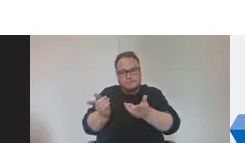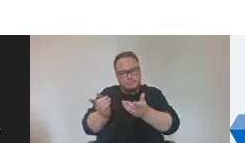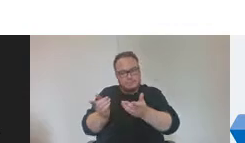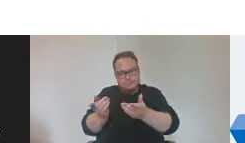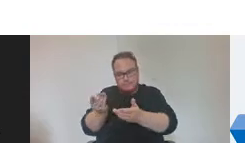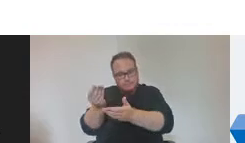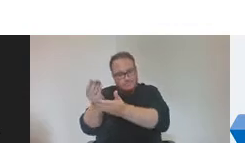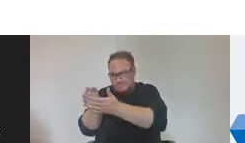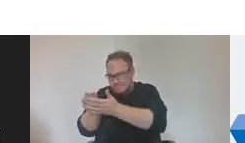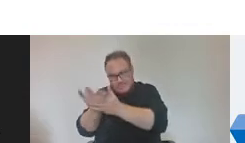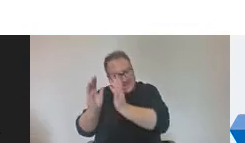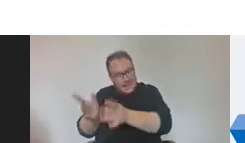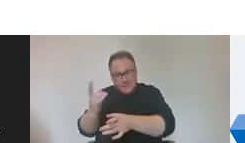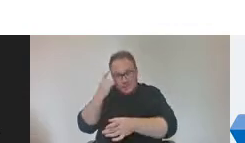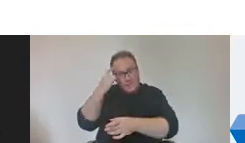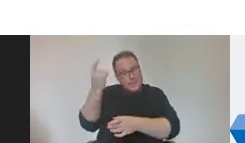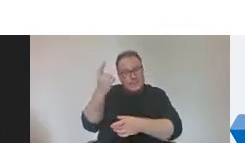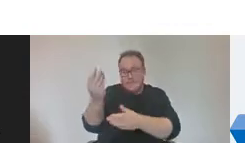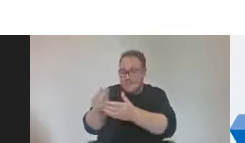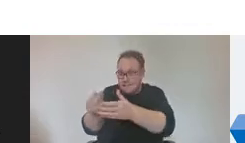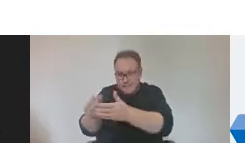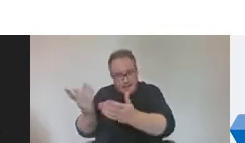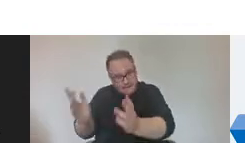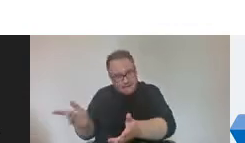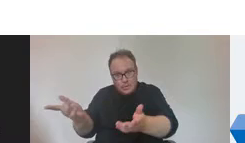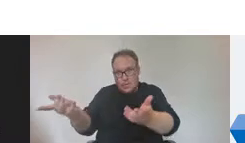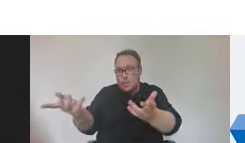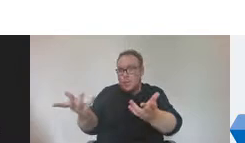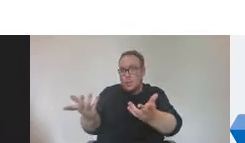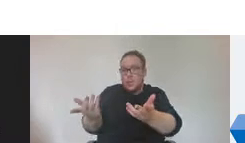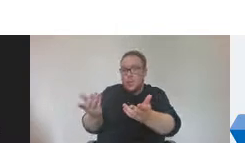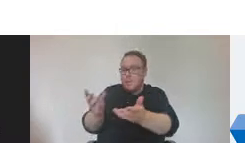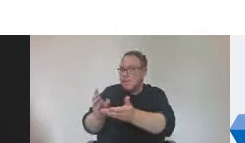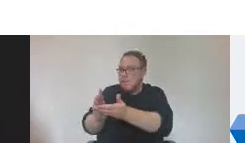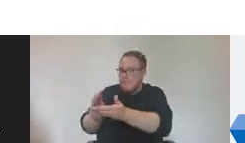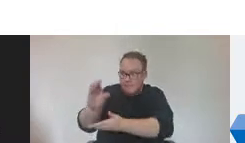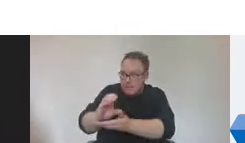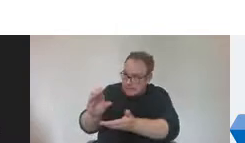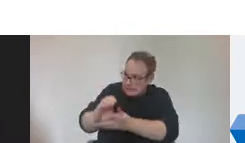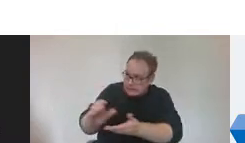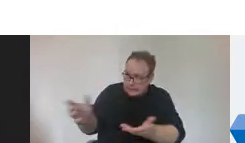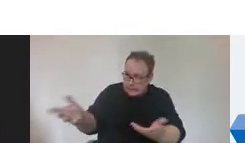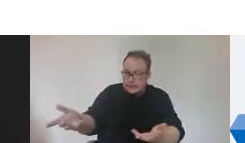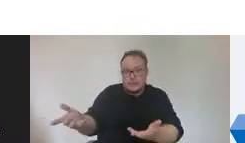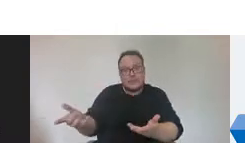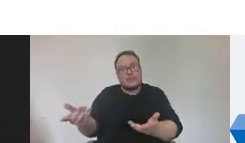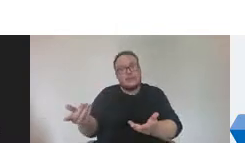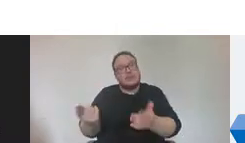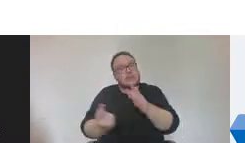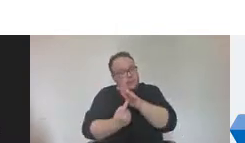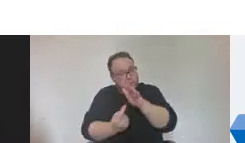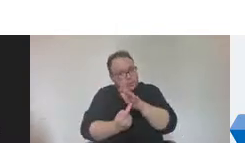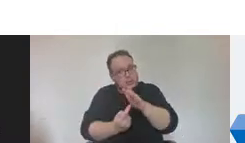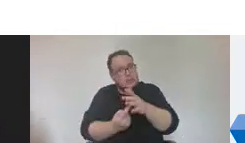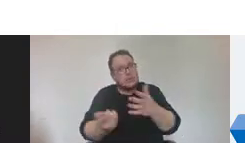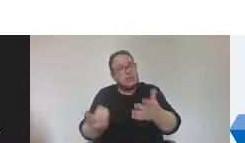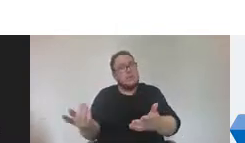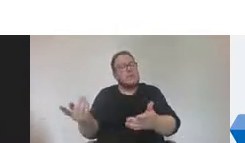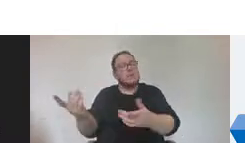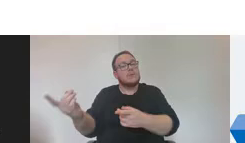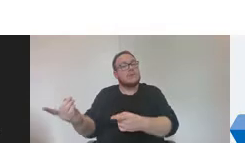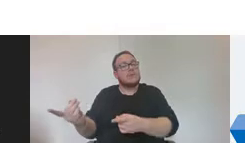money. We have to consider it. Everybody has to put their money on the table, and so that we can see